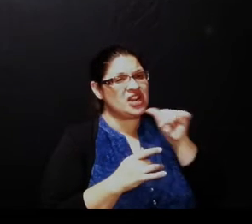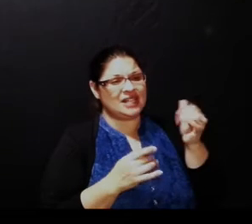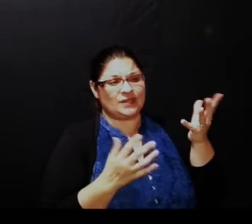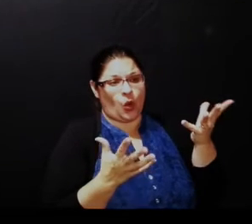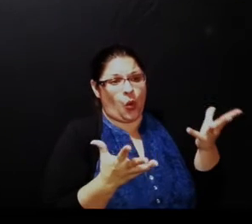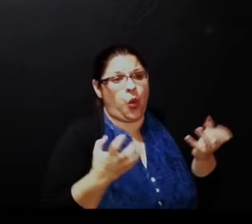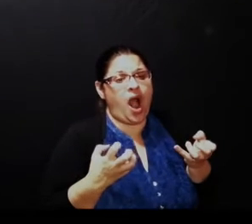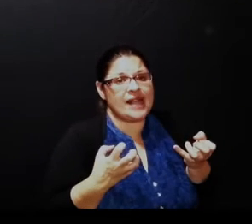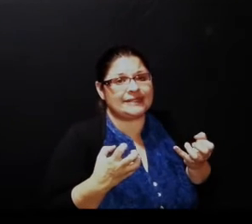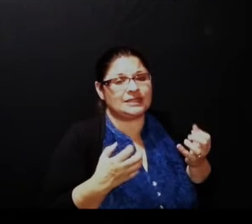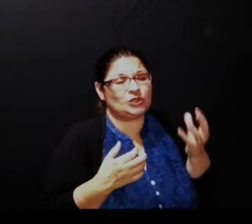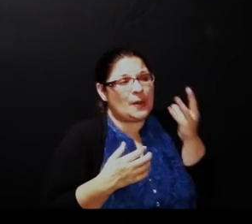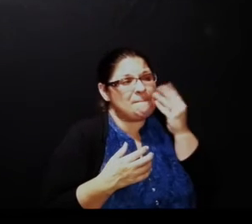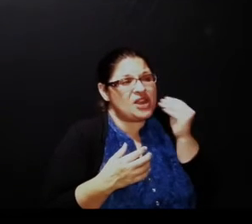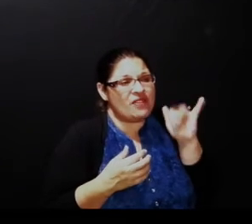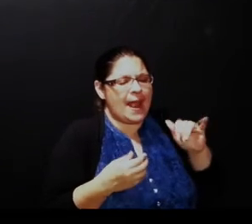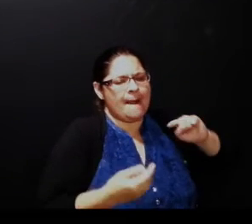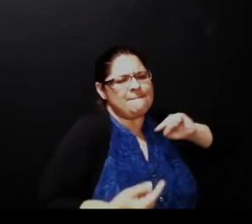the cross.